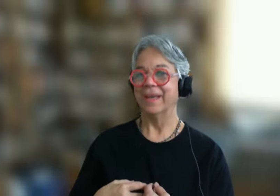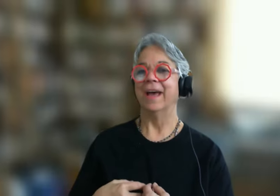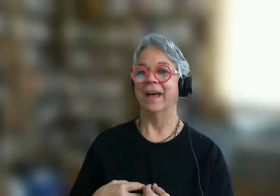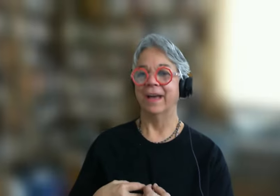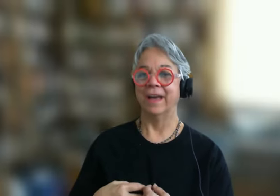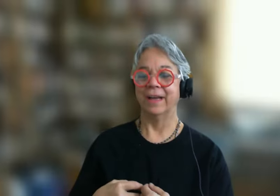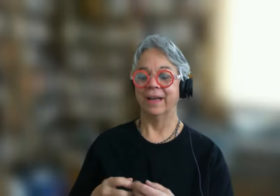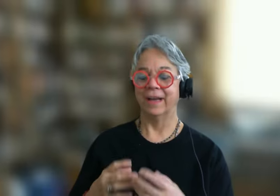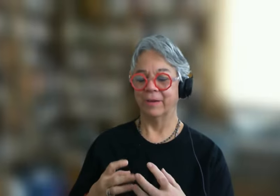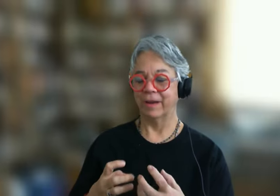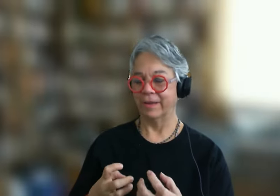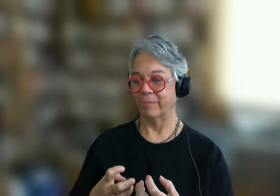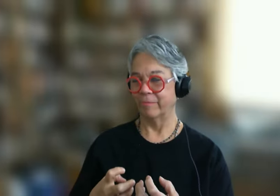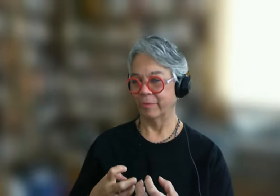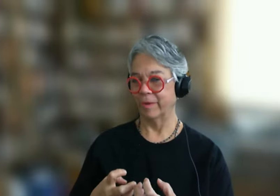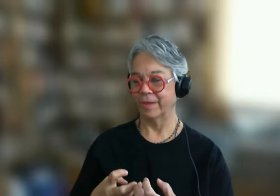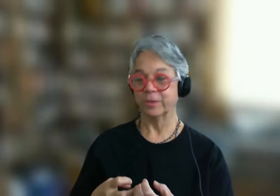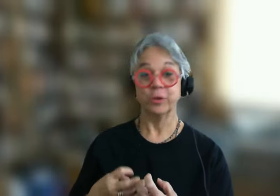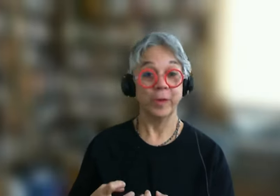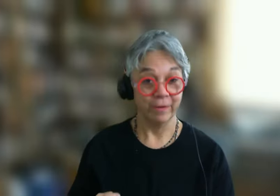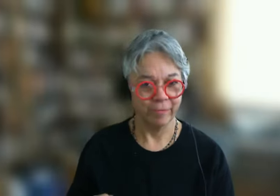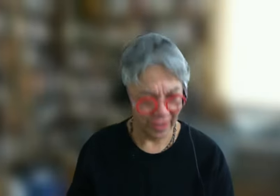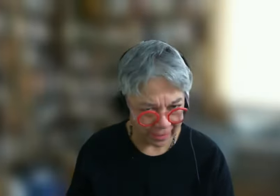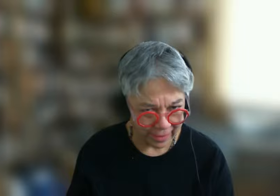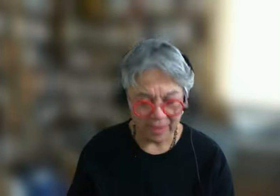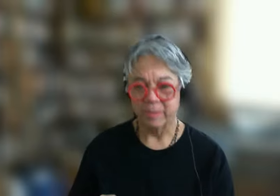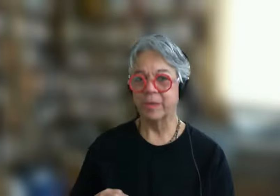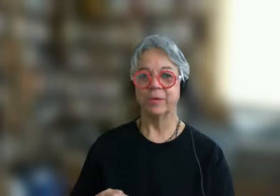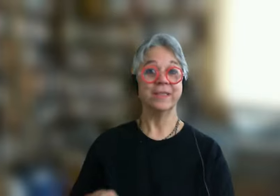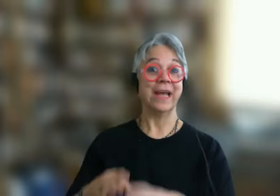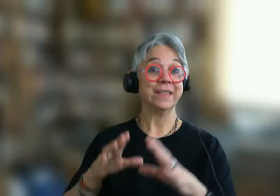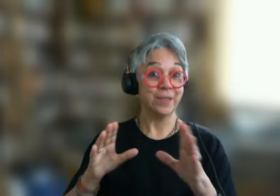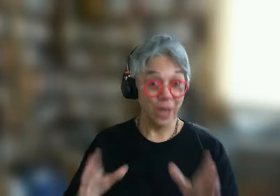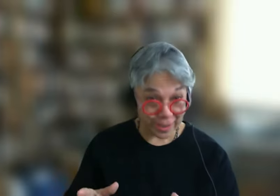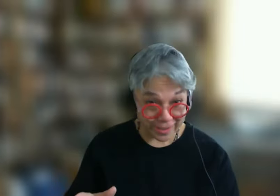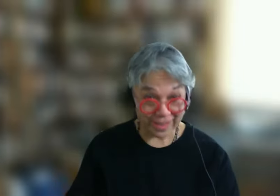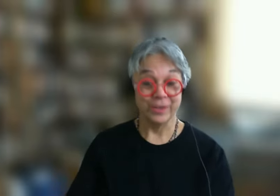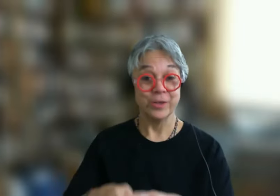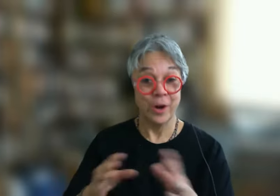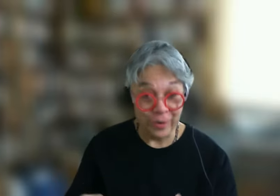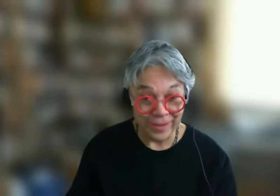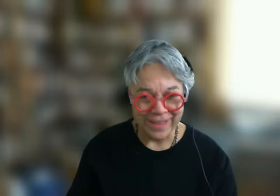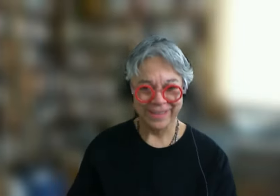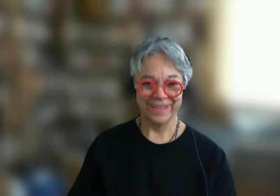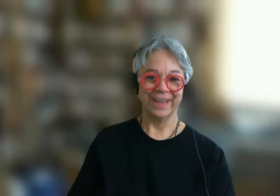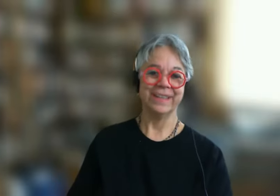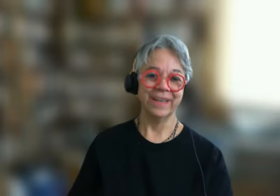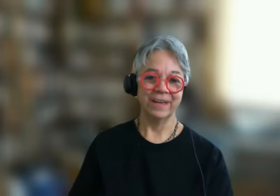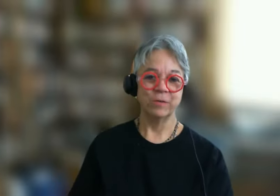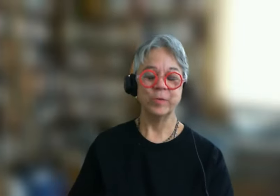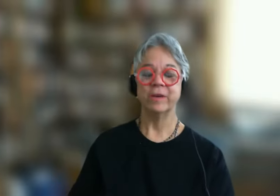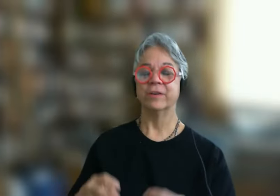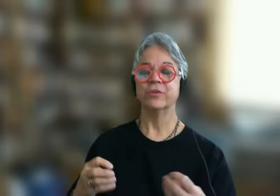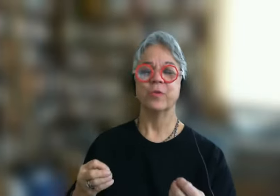instrumentalized. I am very sorry for that, because that's not at all the